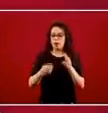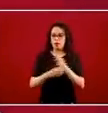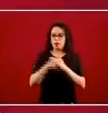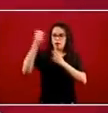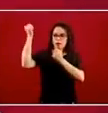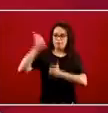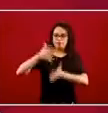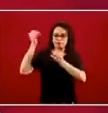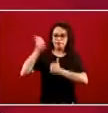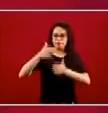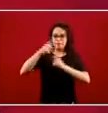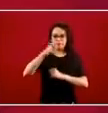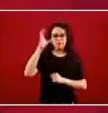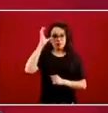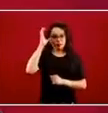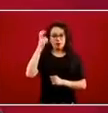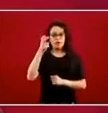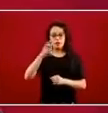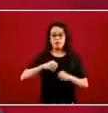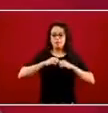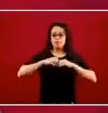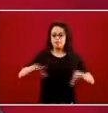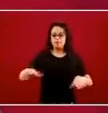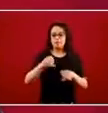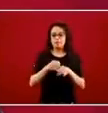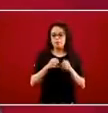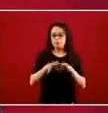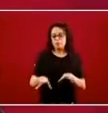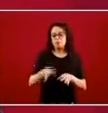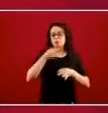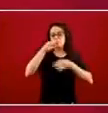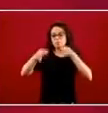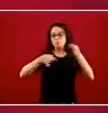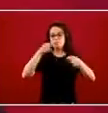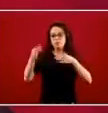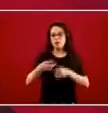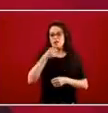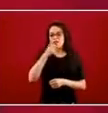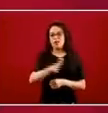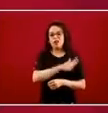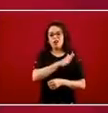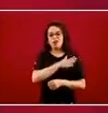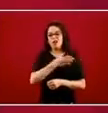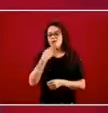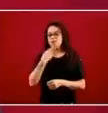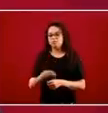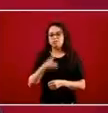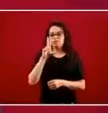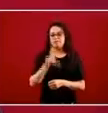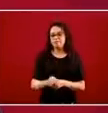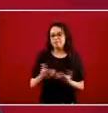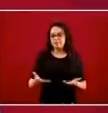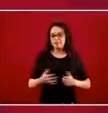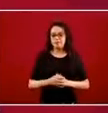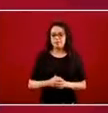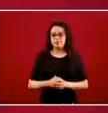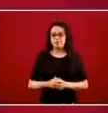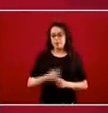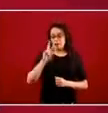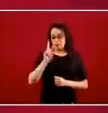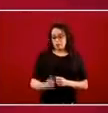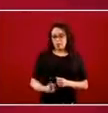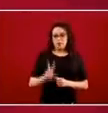buying Chinese supplies and they were saying that they were bad quality or low quality supplies and